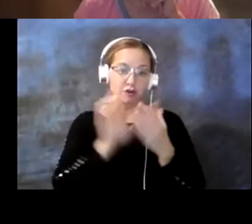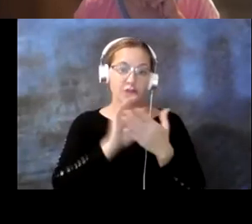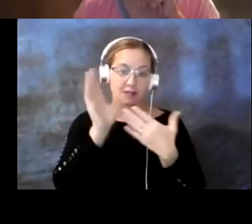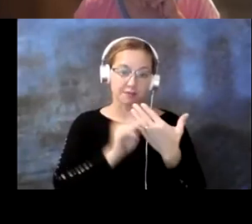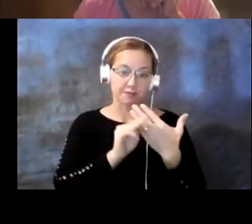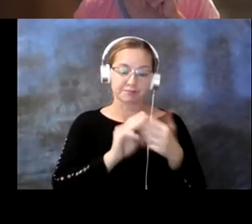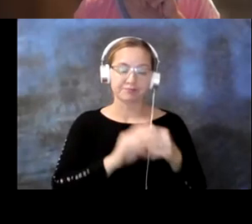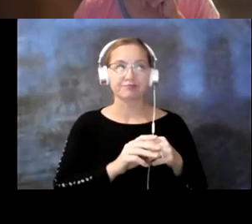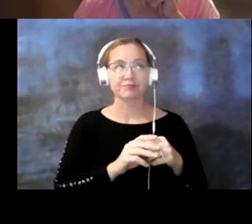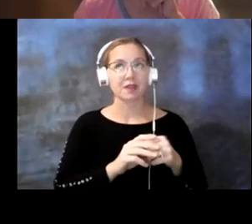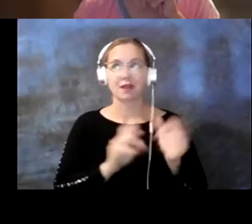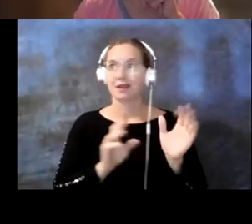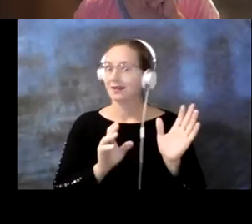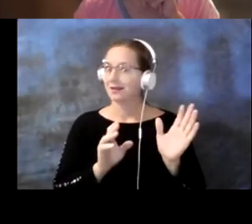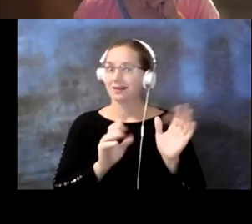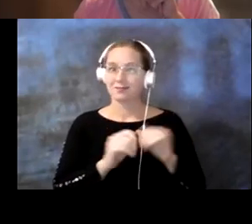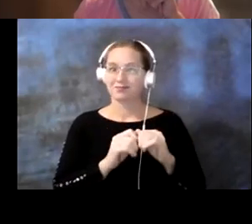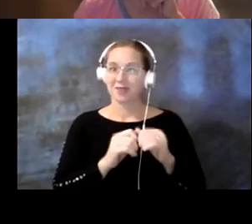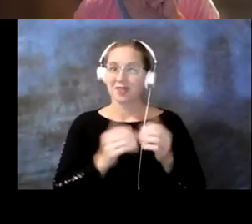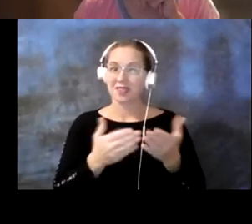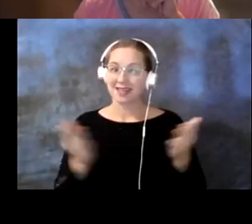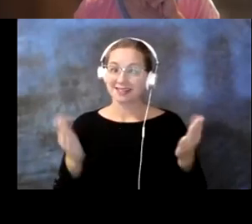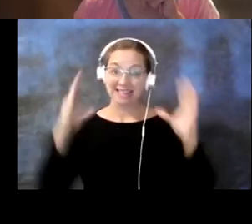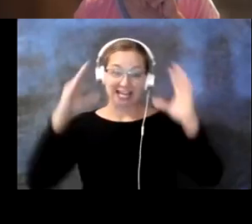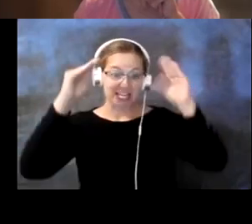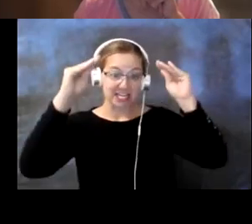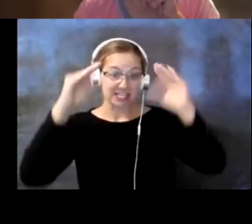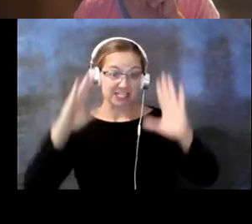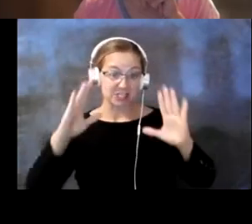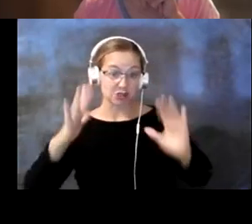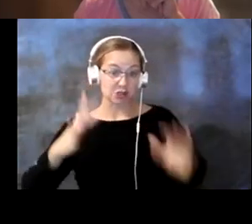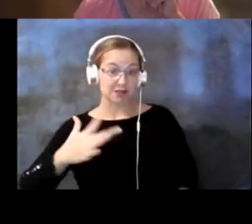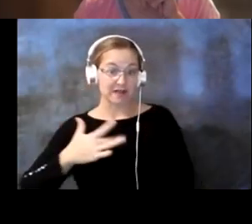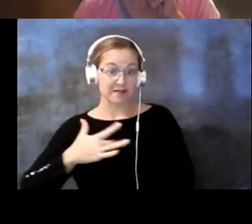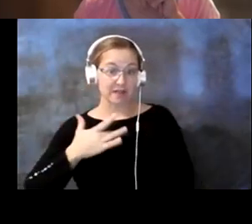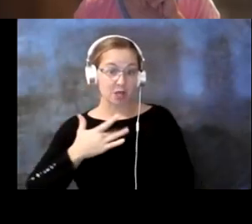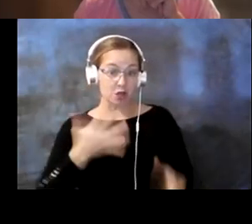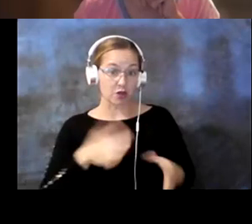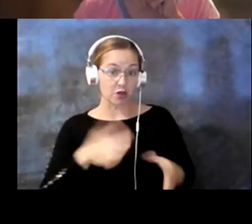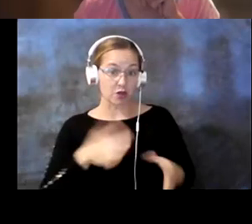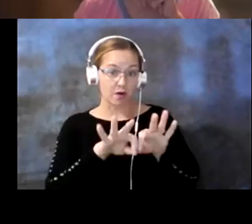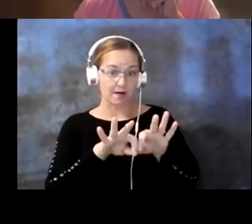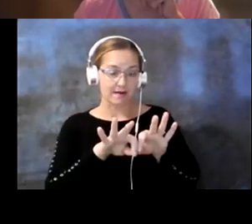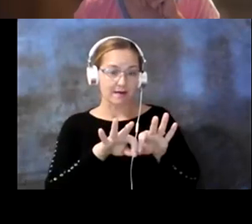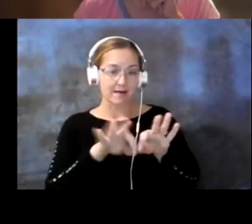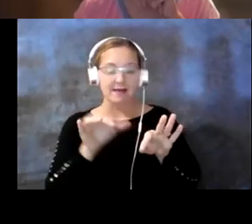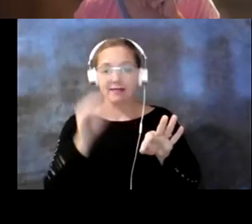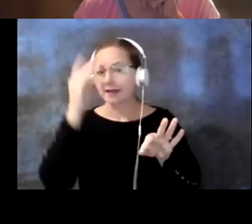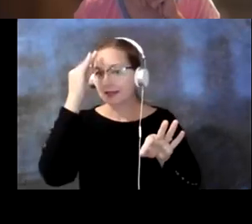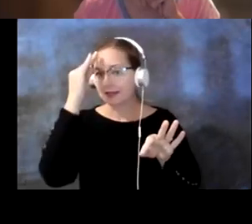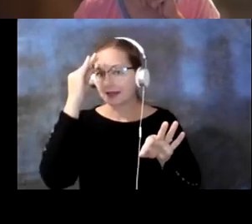the things that teachers feel that are important, like thinking that someone